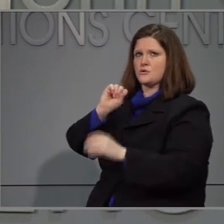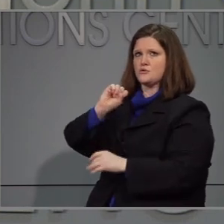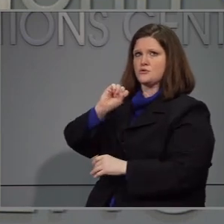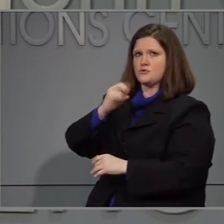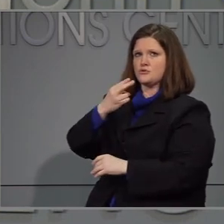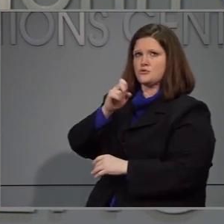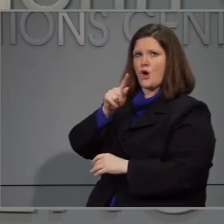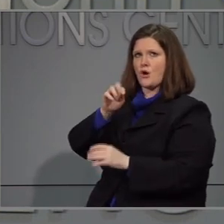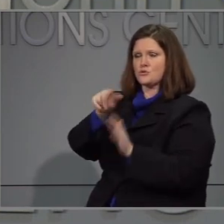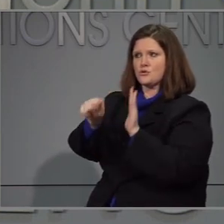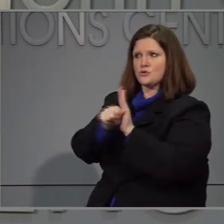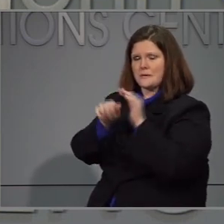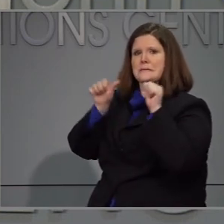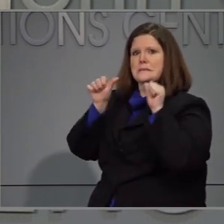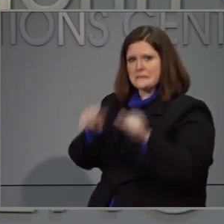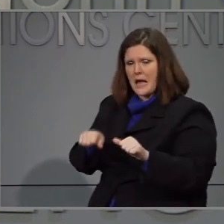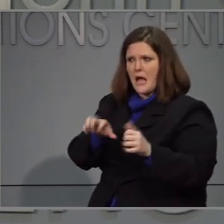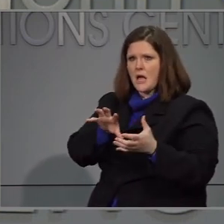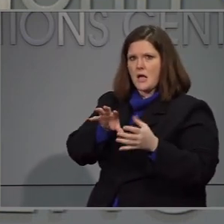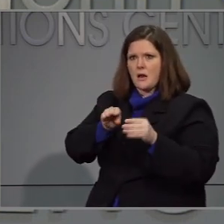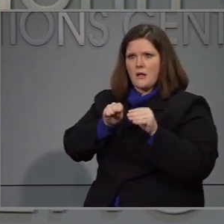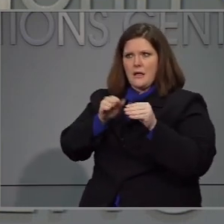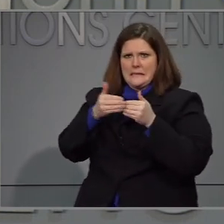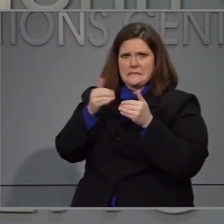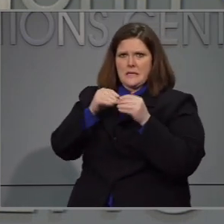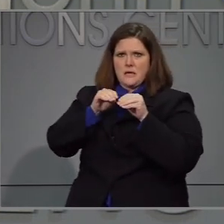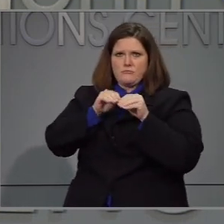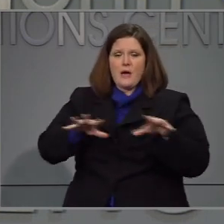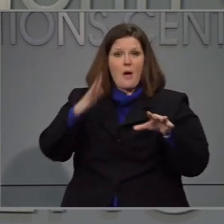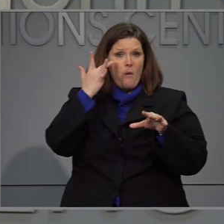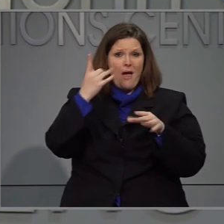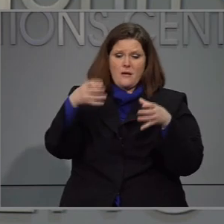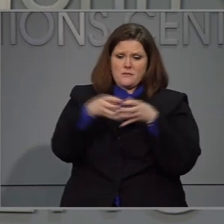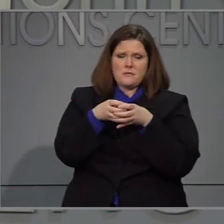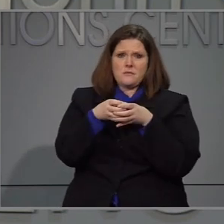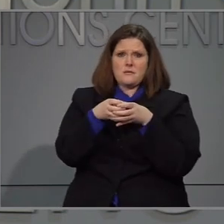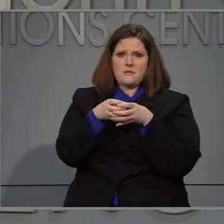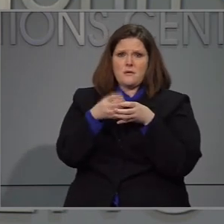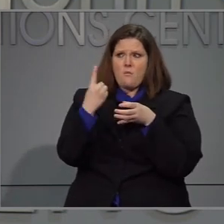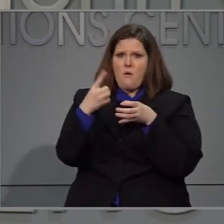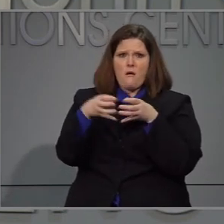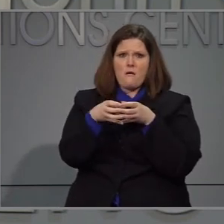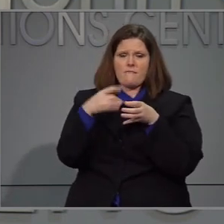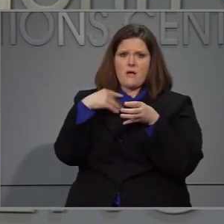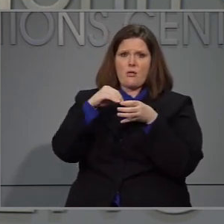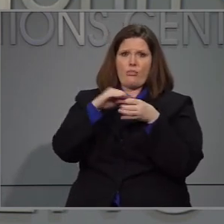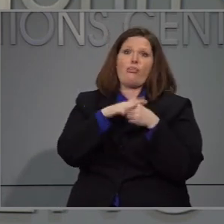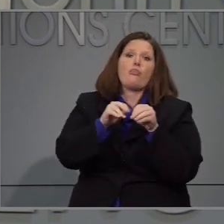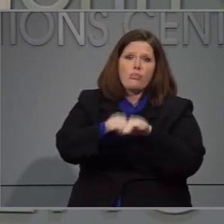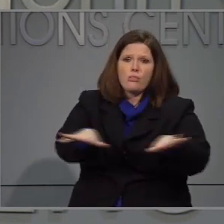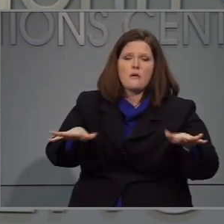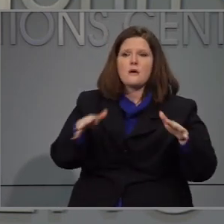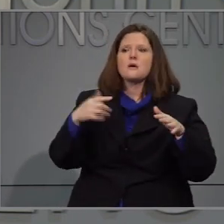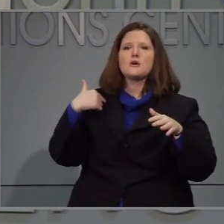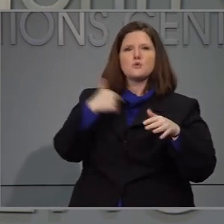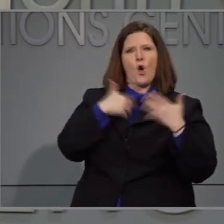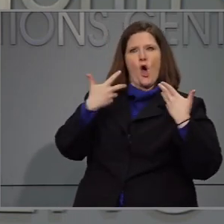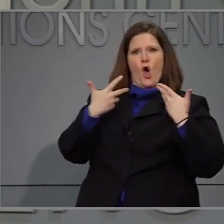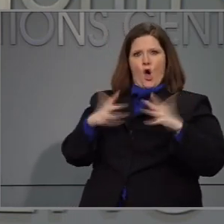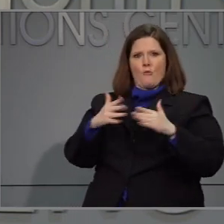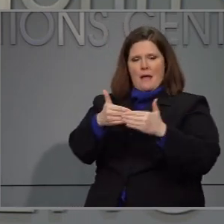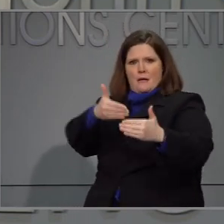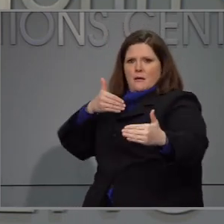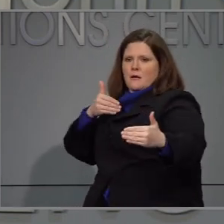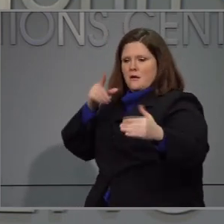cause significant problems for spreading the virus. So already we're thinking about how those kinds of plans would be